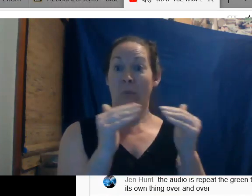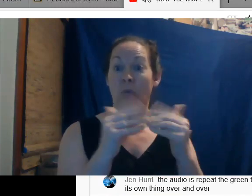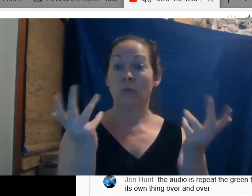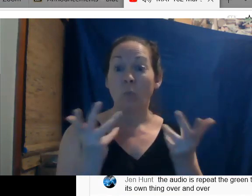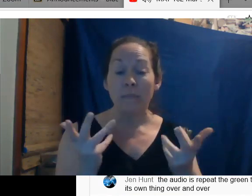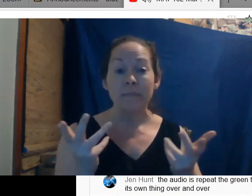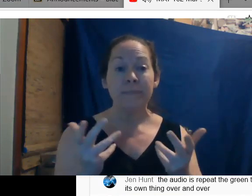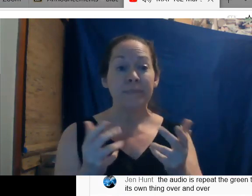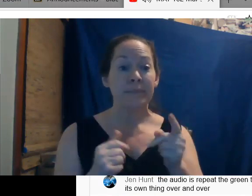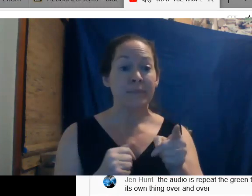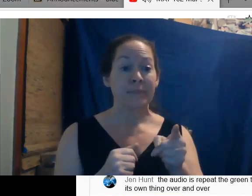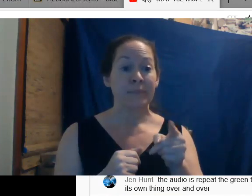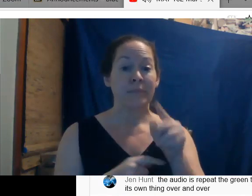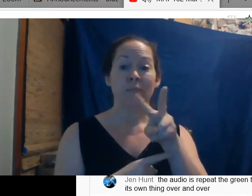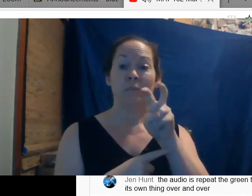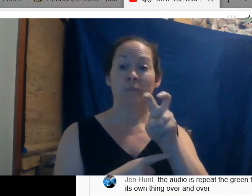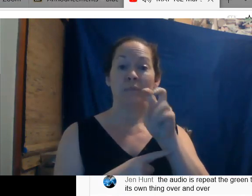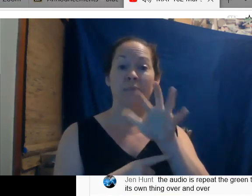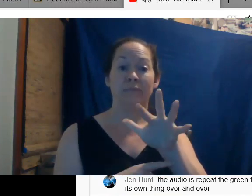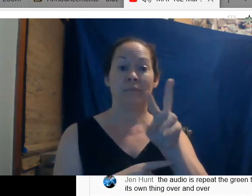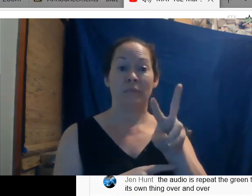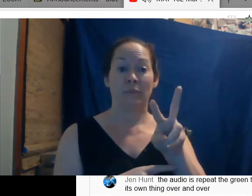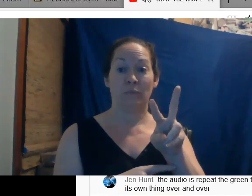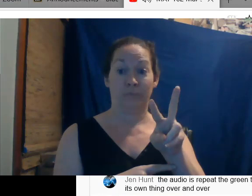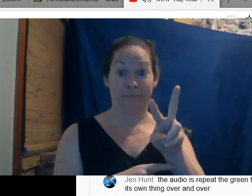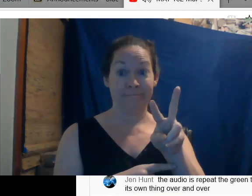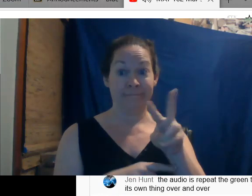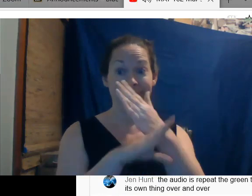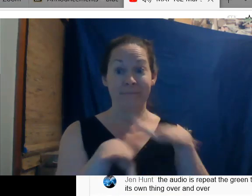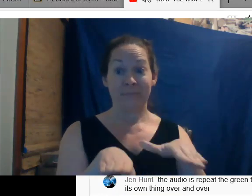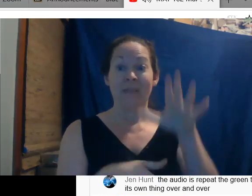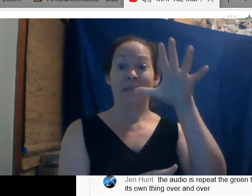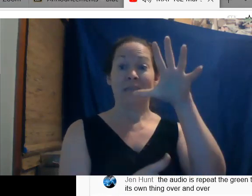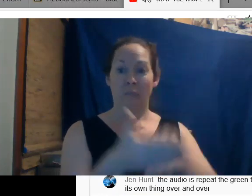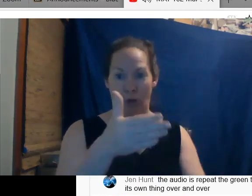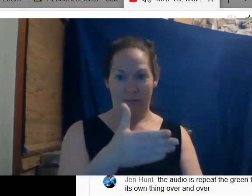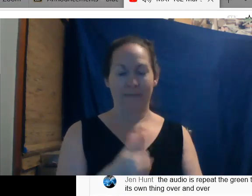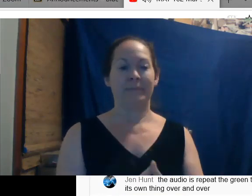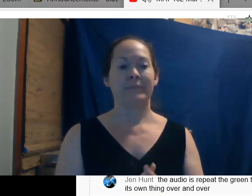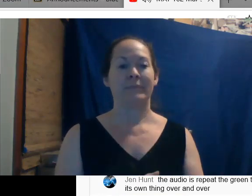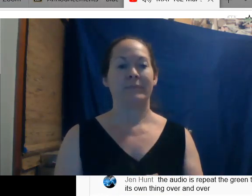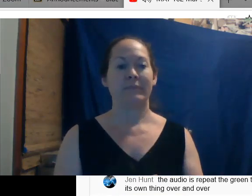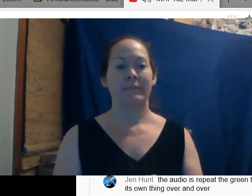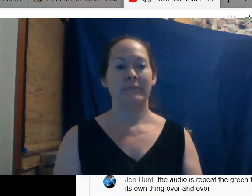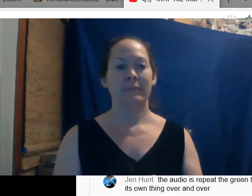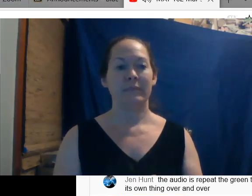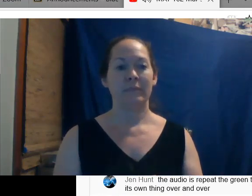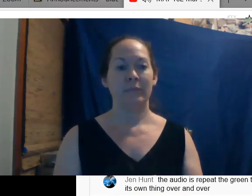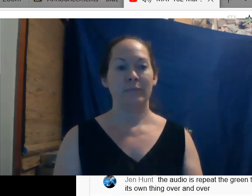is 21, so 25. And we subtract. 2